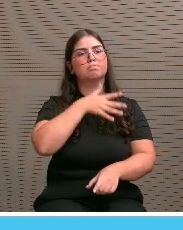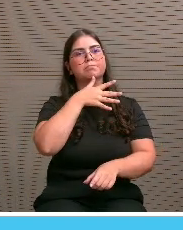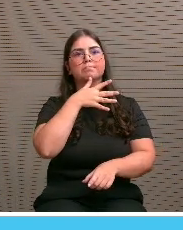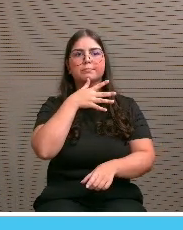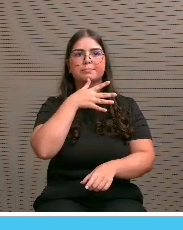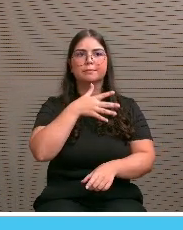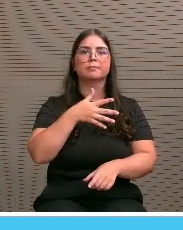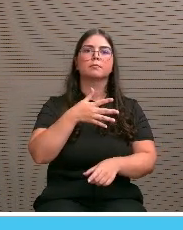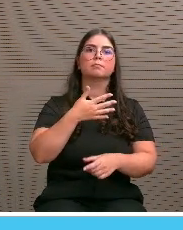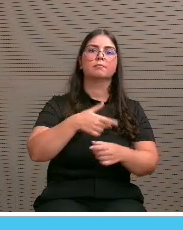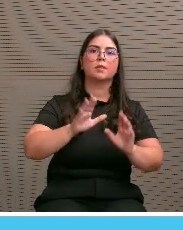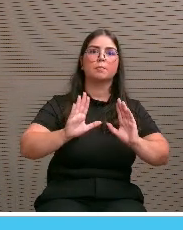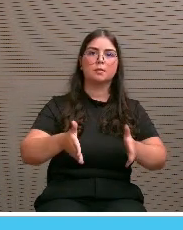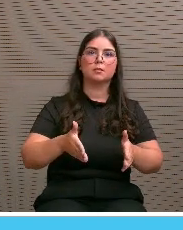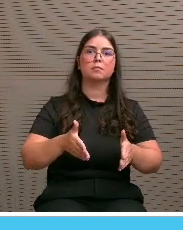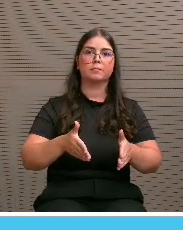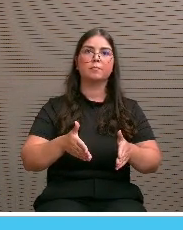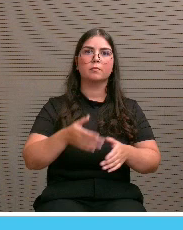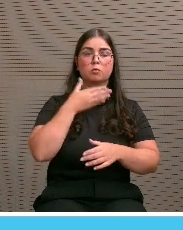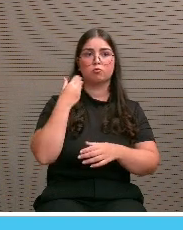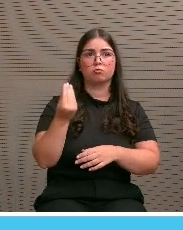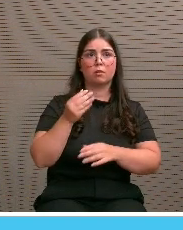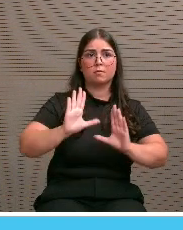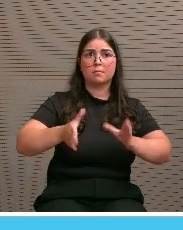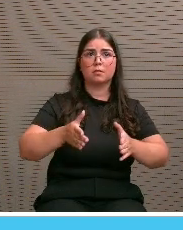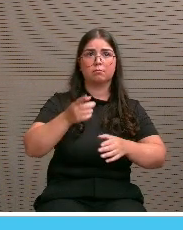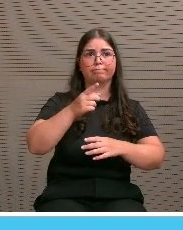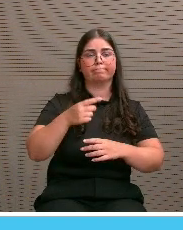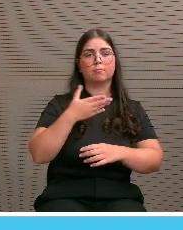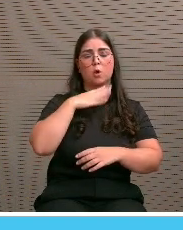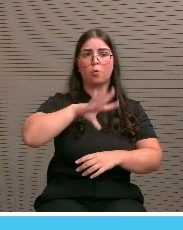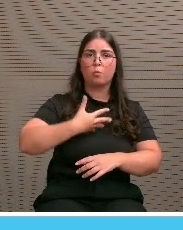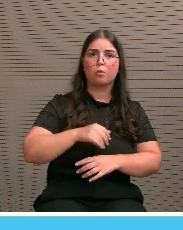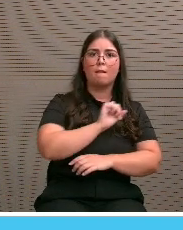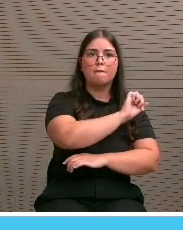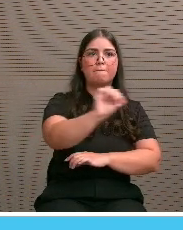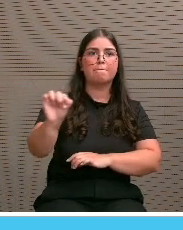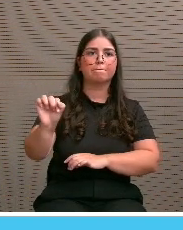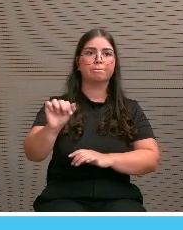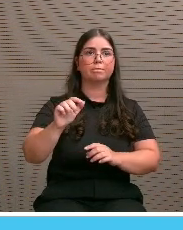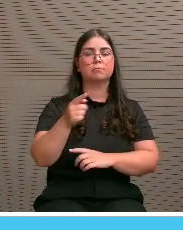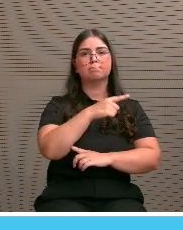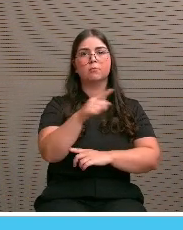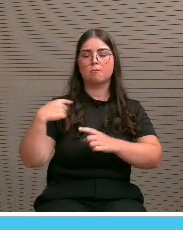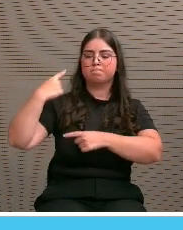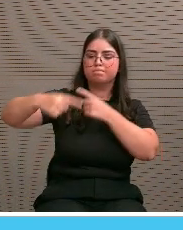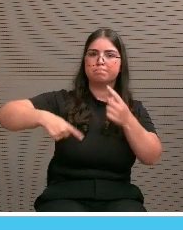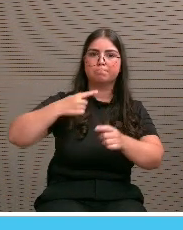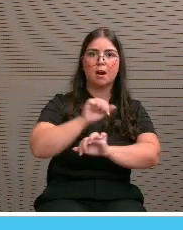speak out. You know, this is your world that you inherit, you're going to inherit, and you're going to